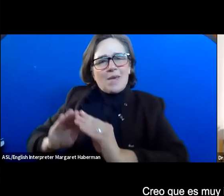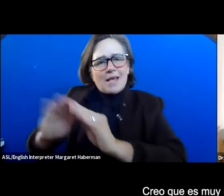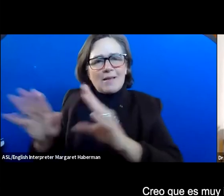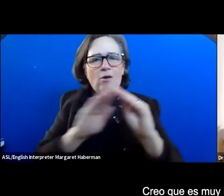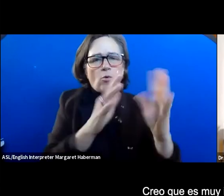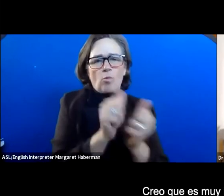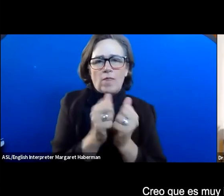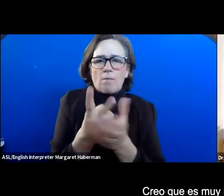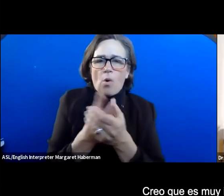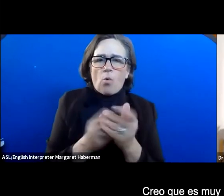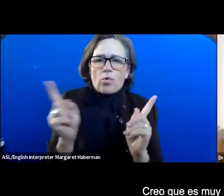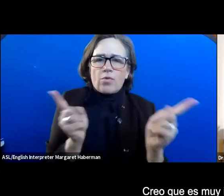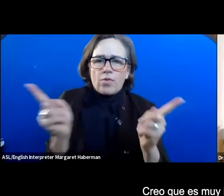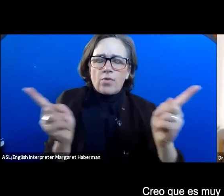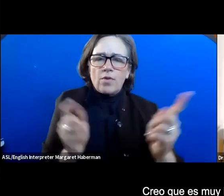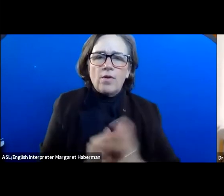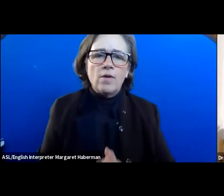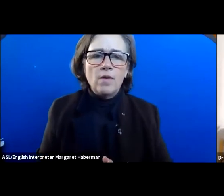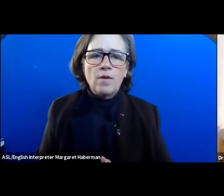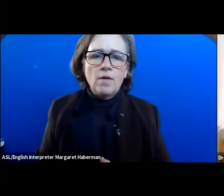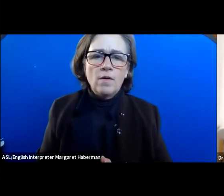on when we are,